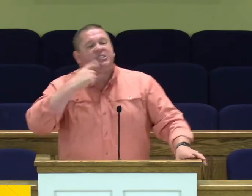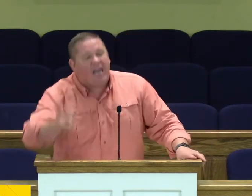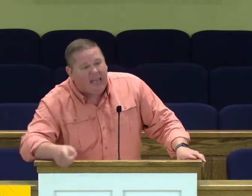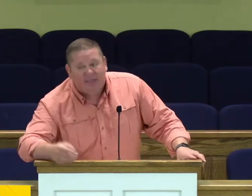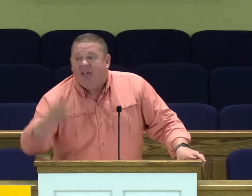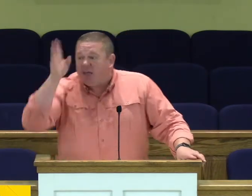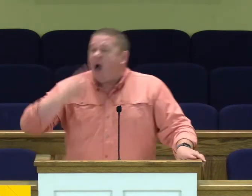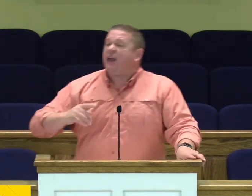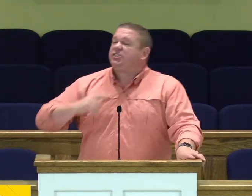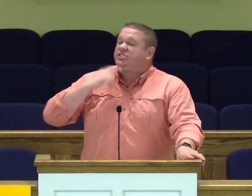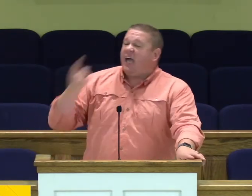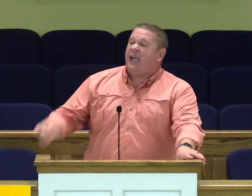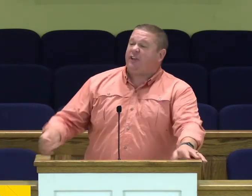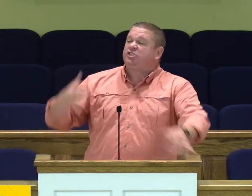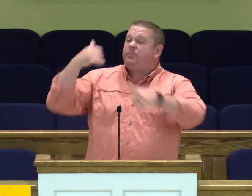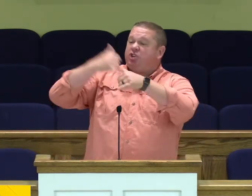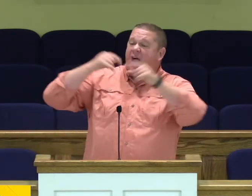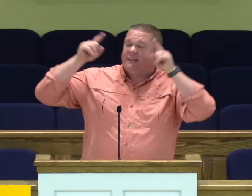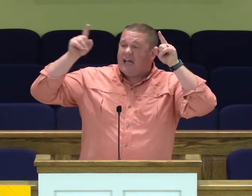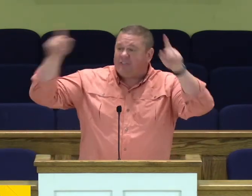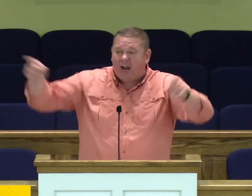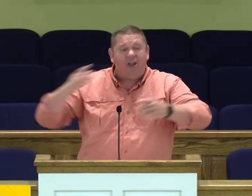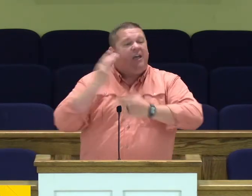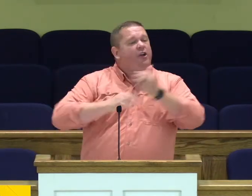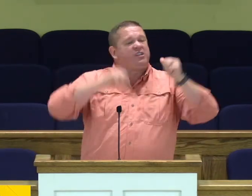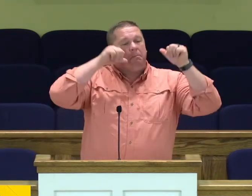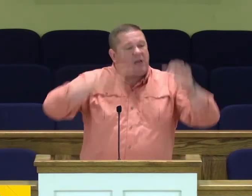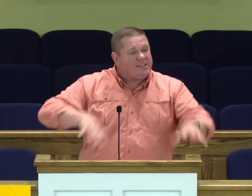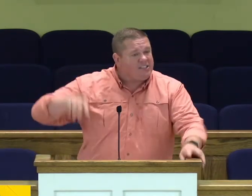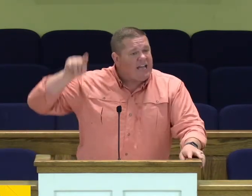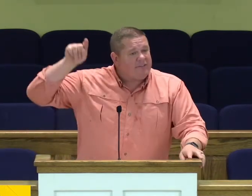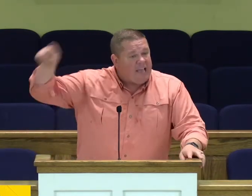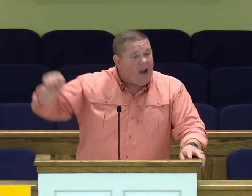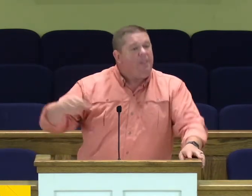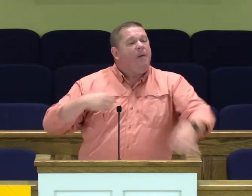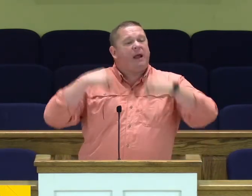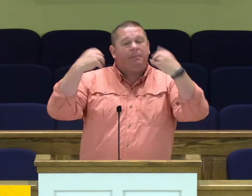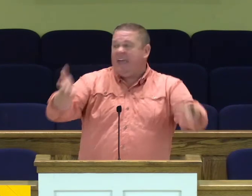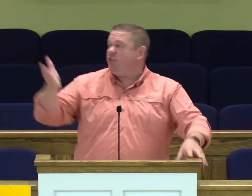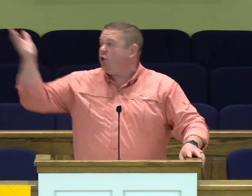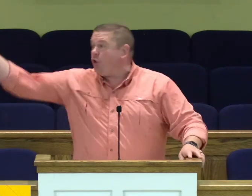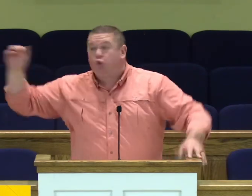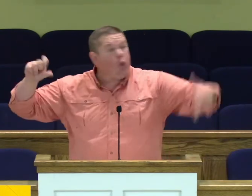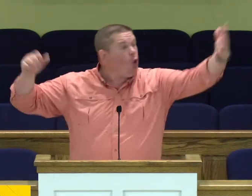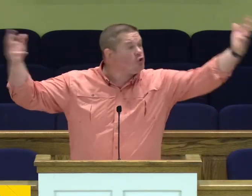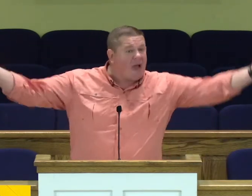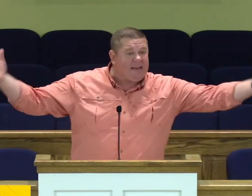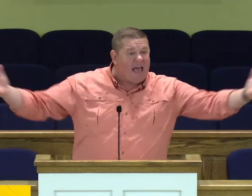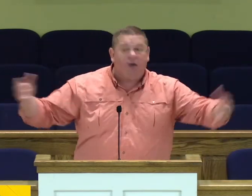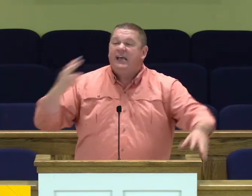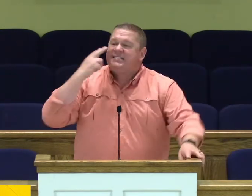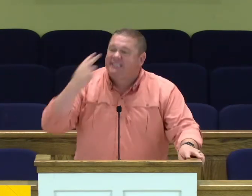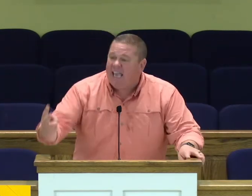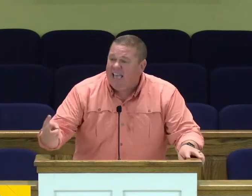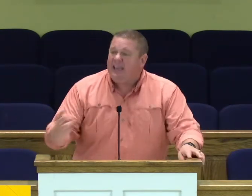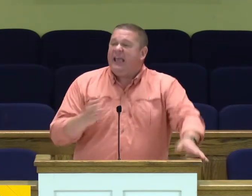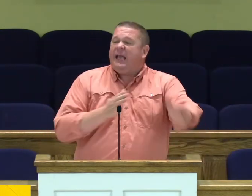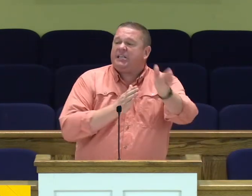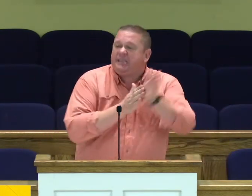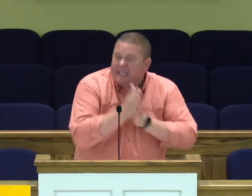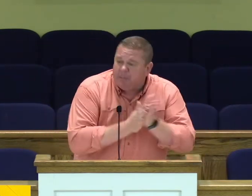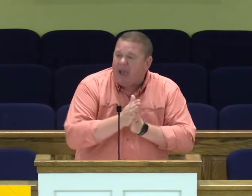simply saying, God is saying, there's some giants out there. There's some blessings out there. But I'm giving you the tools right now. See